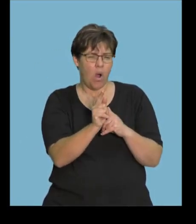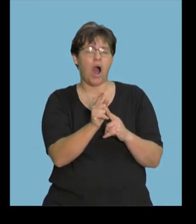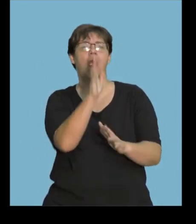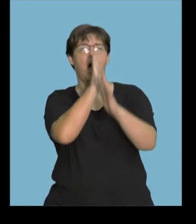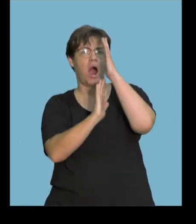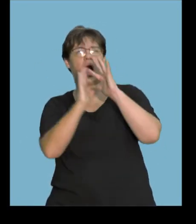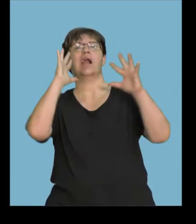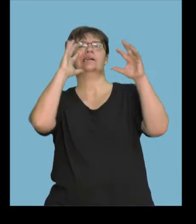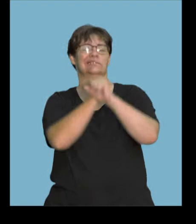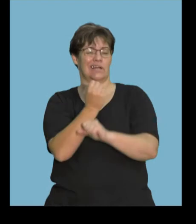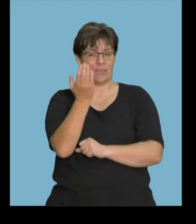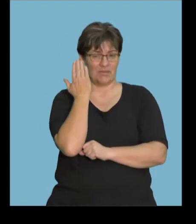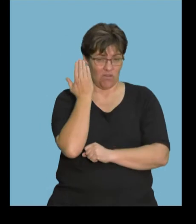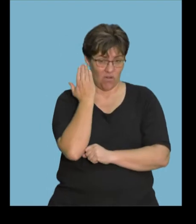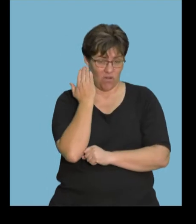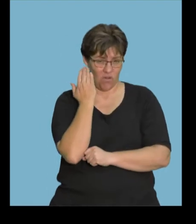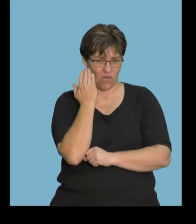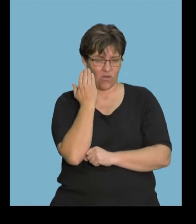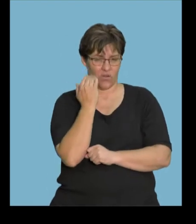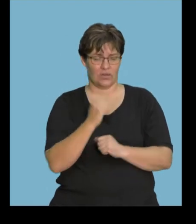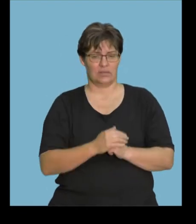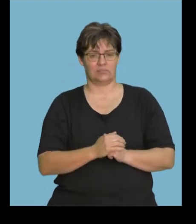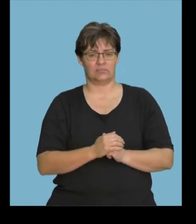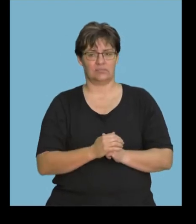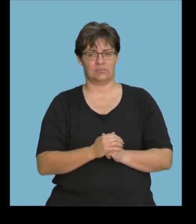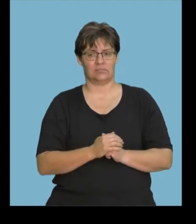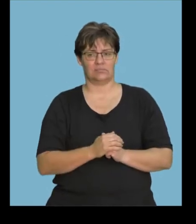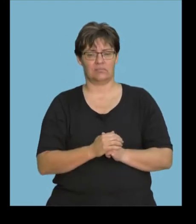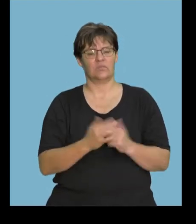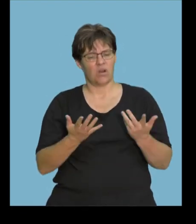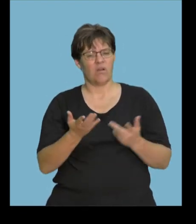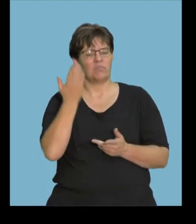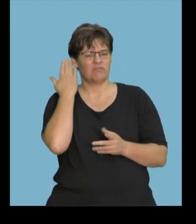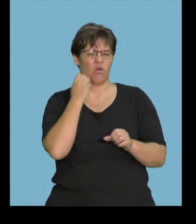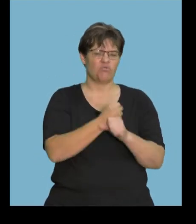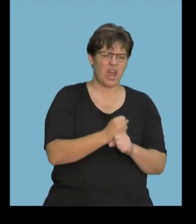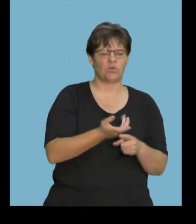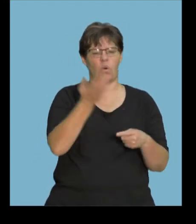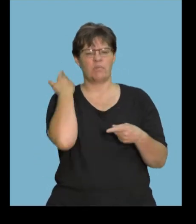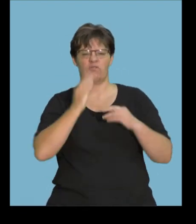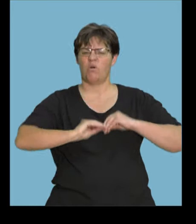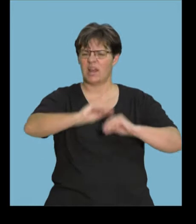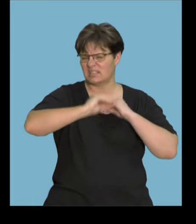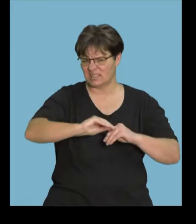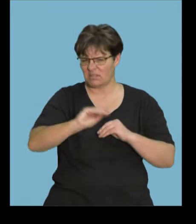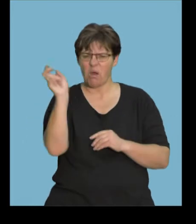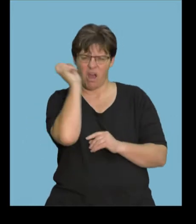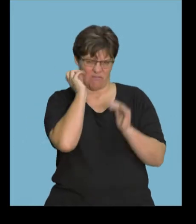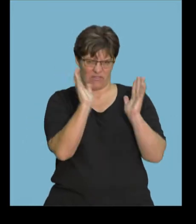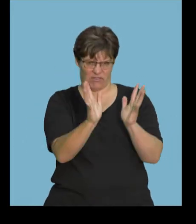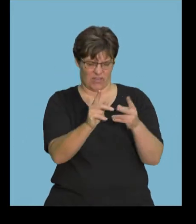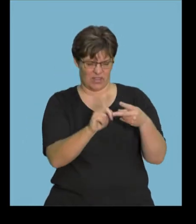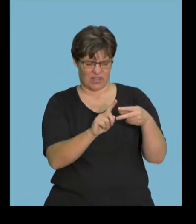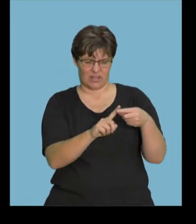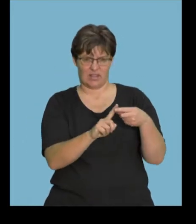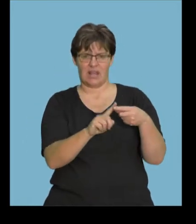briefly alluded to earlier in some of the, the earlier grades or in previous sessions that we've had, we may have